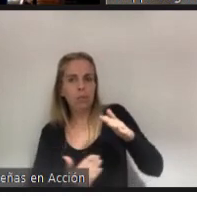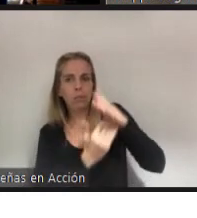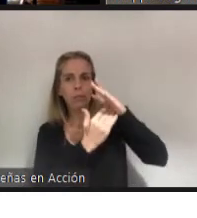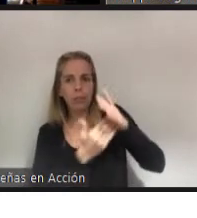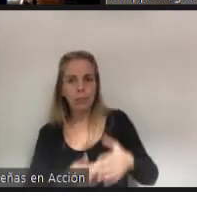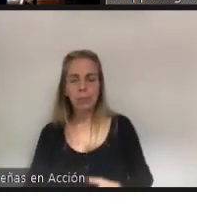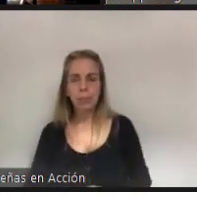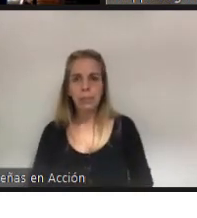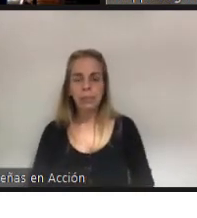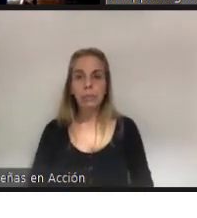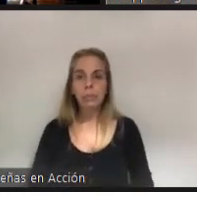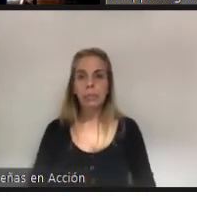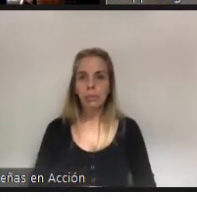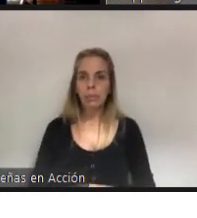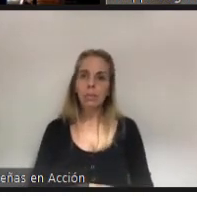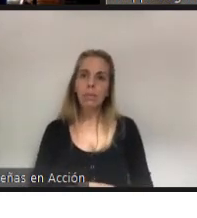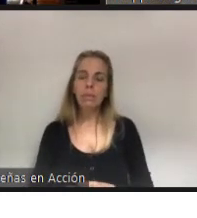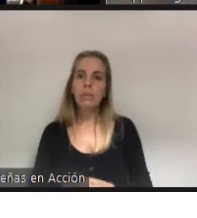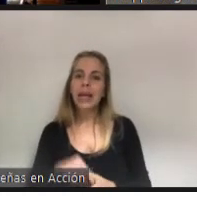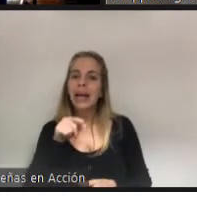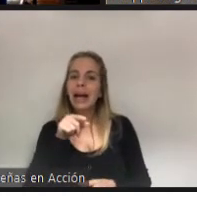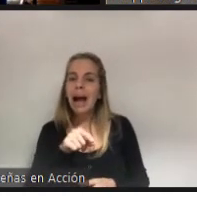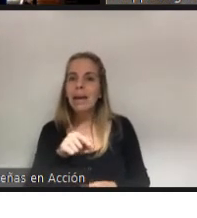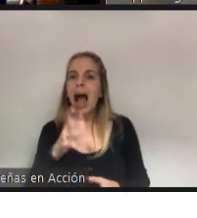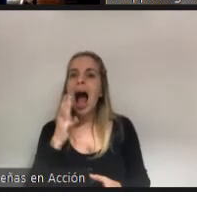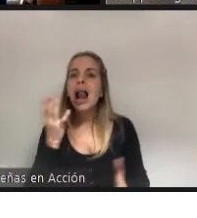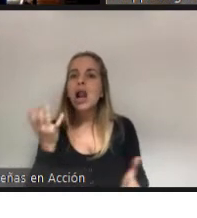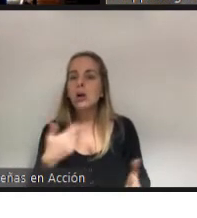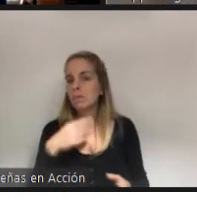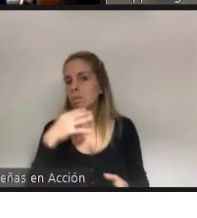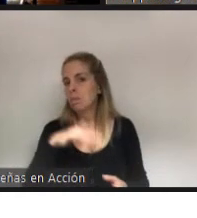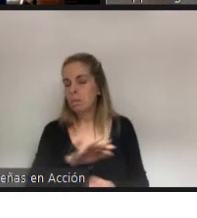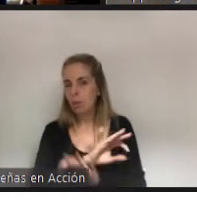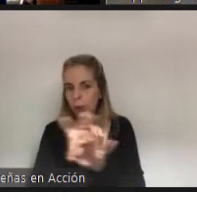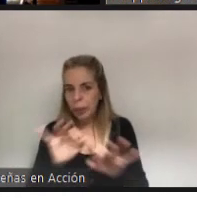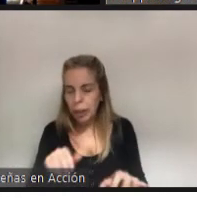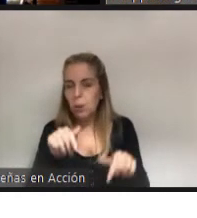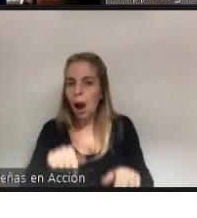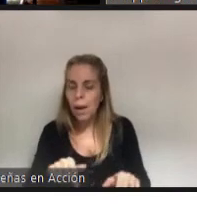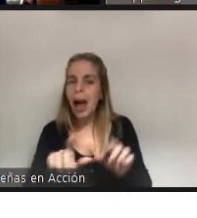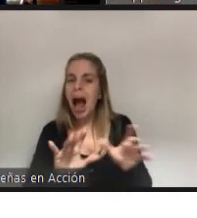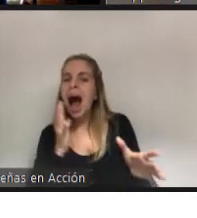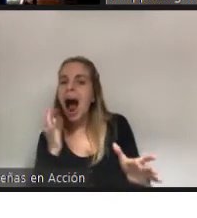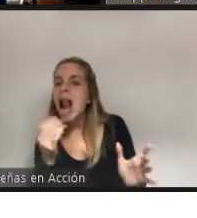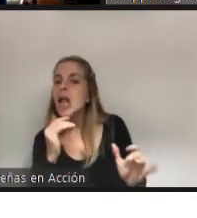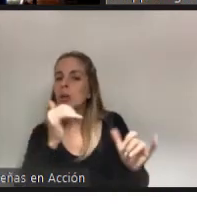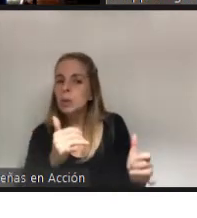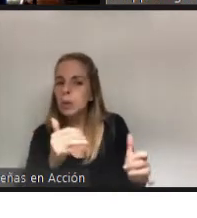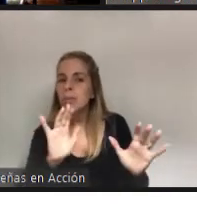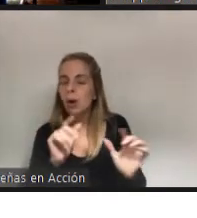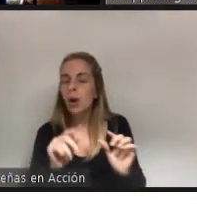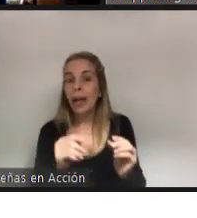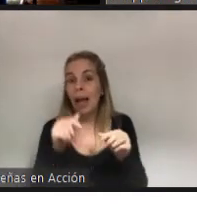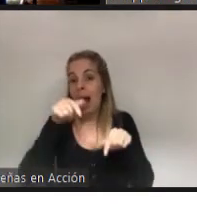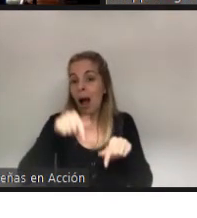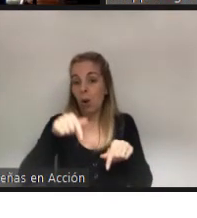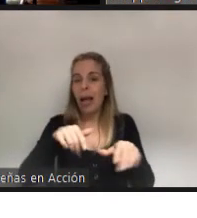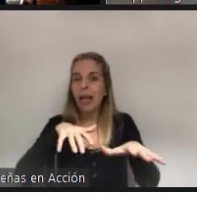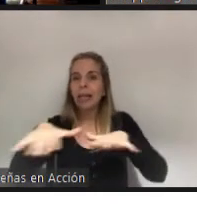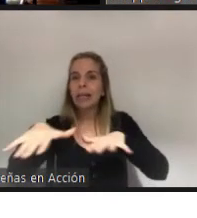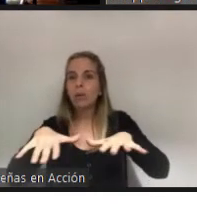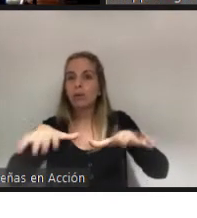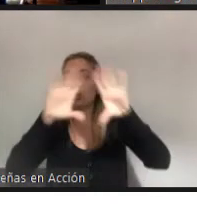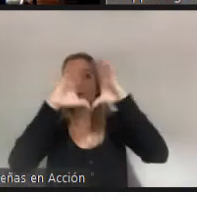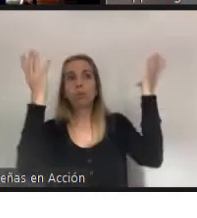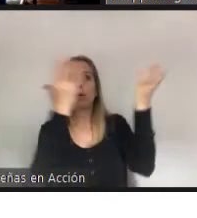of the state. Well, there is something there that I never fully understood, and I understand it far less today, because in face of